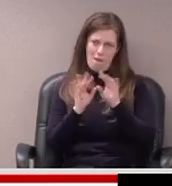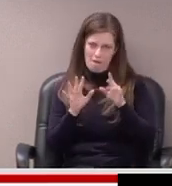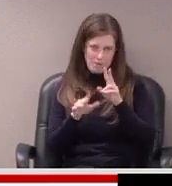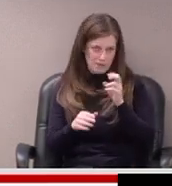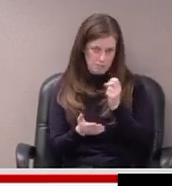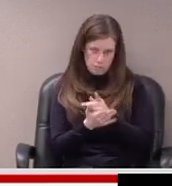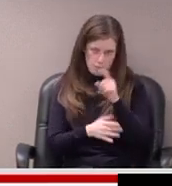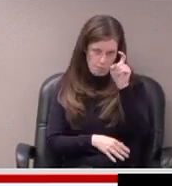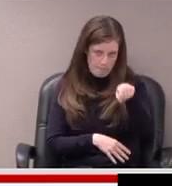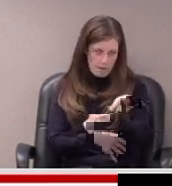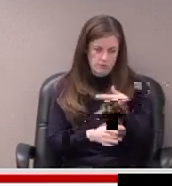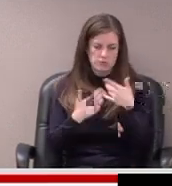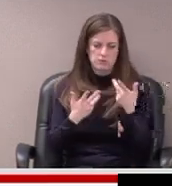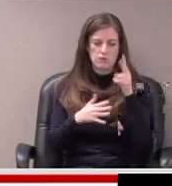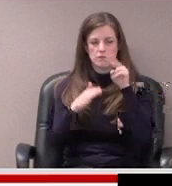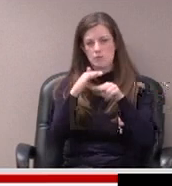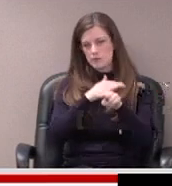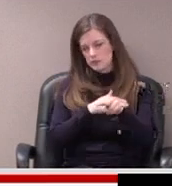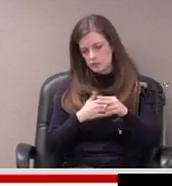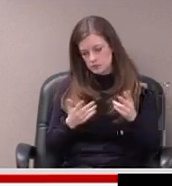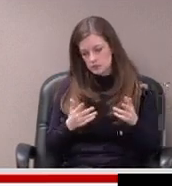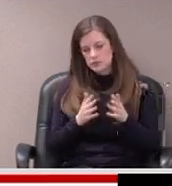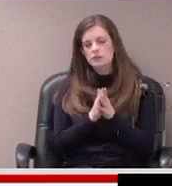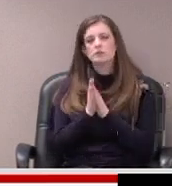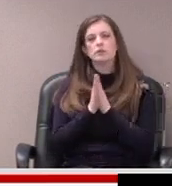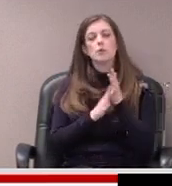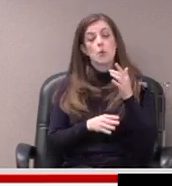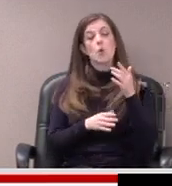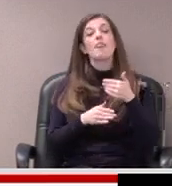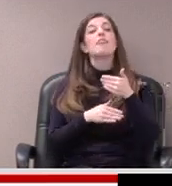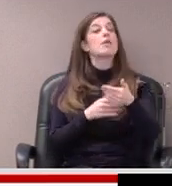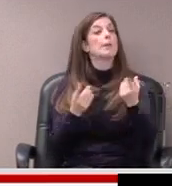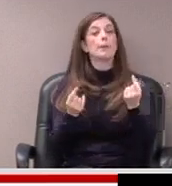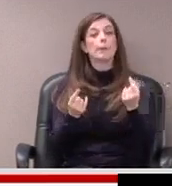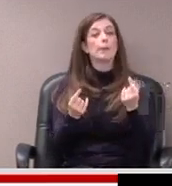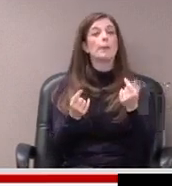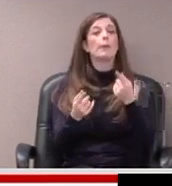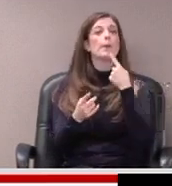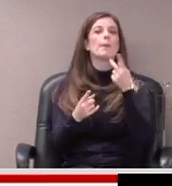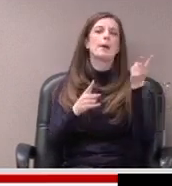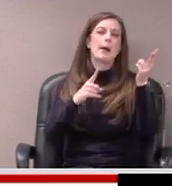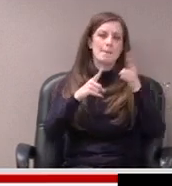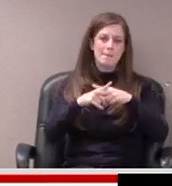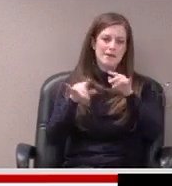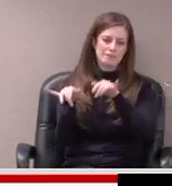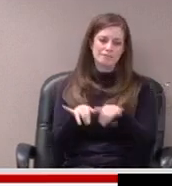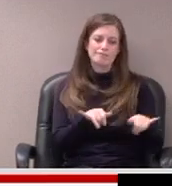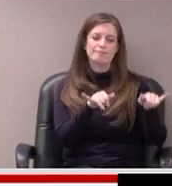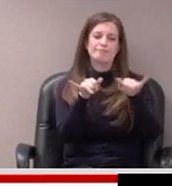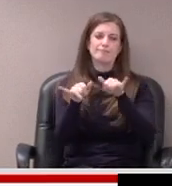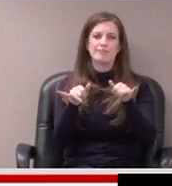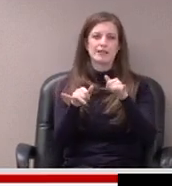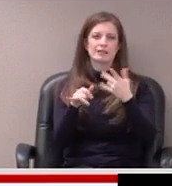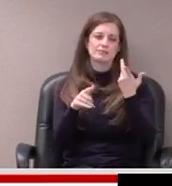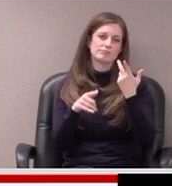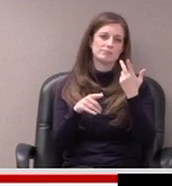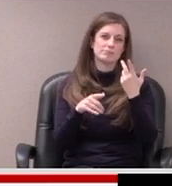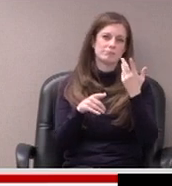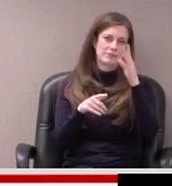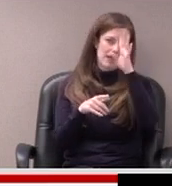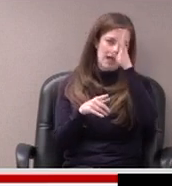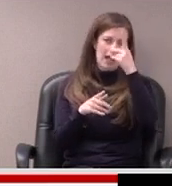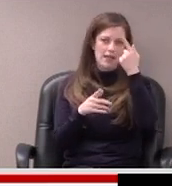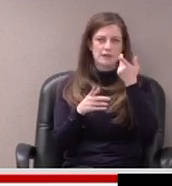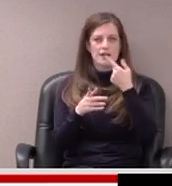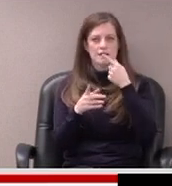approve those projections, we then apply the standard allocation formula. Now, the allocation formula